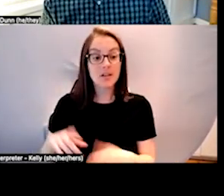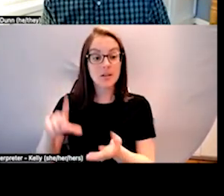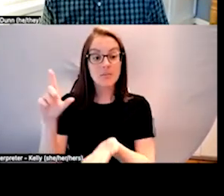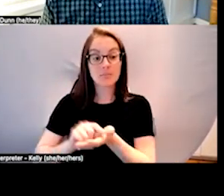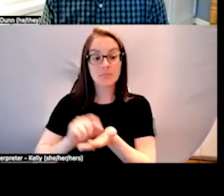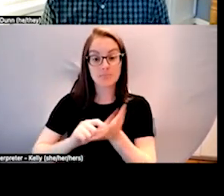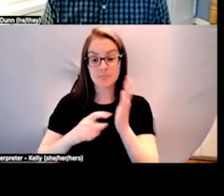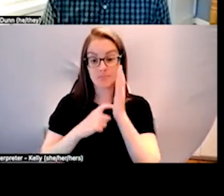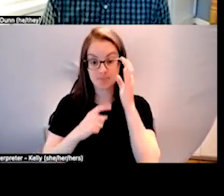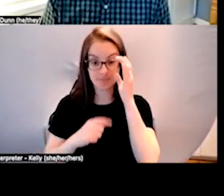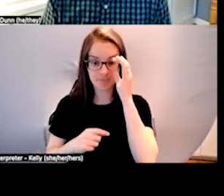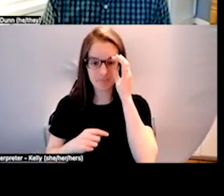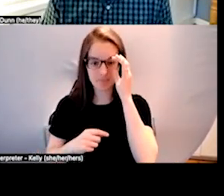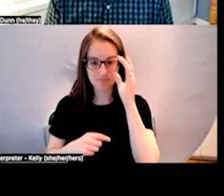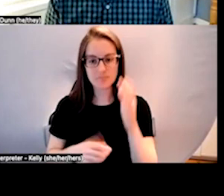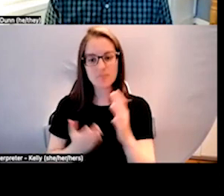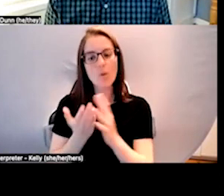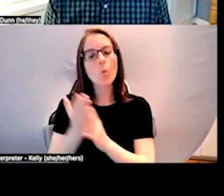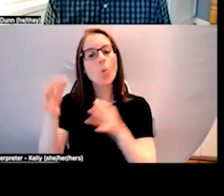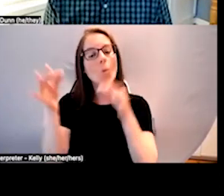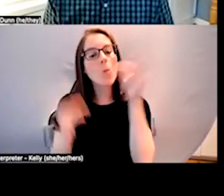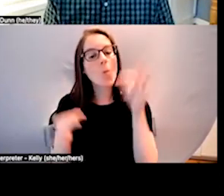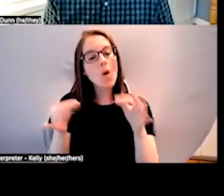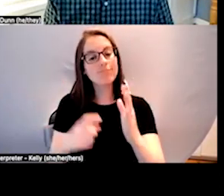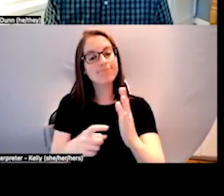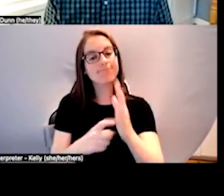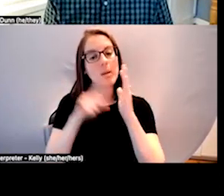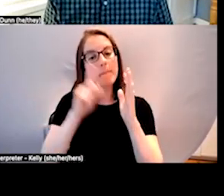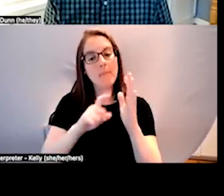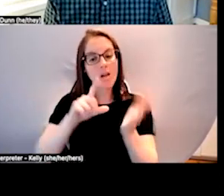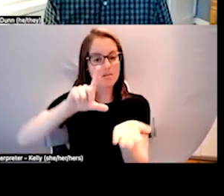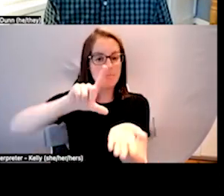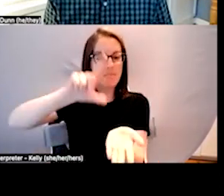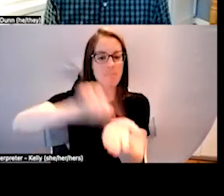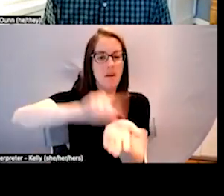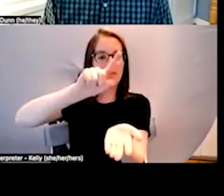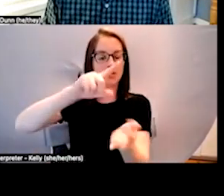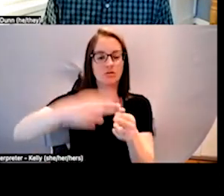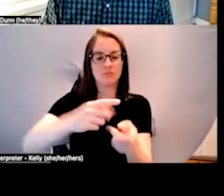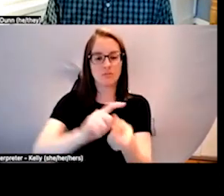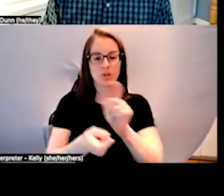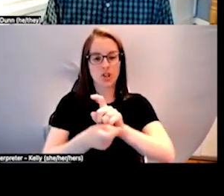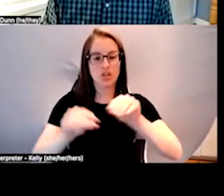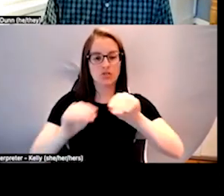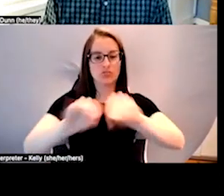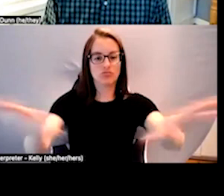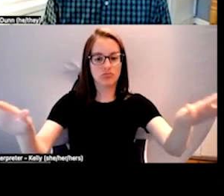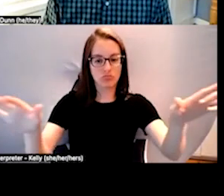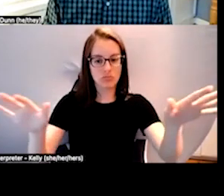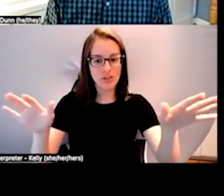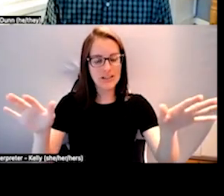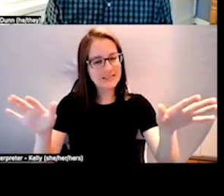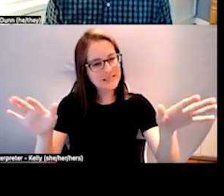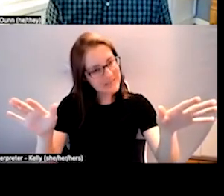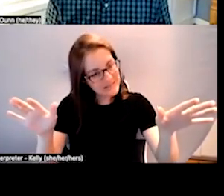order to change your name through probate court, there is a requirement to publish that name change. You can see how that